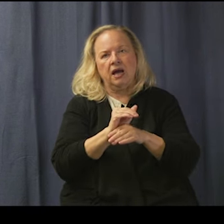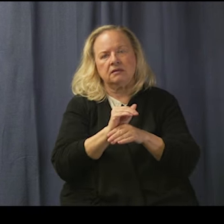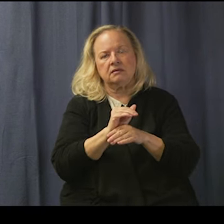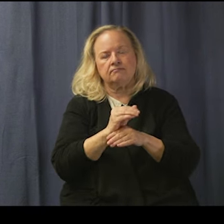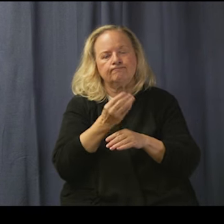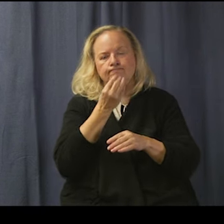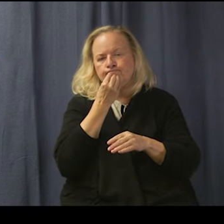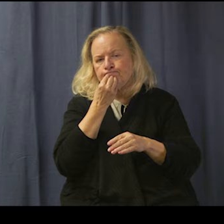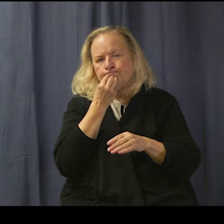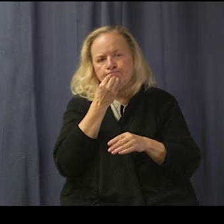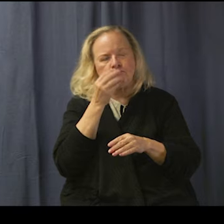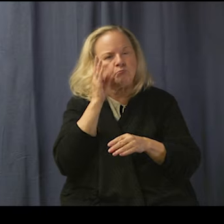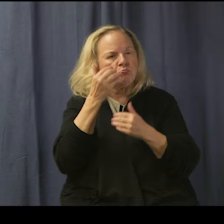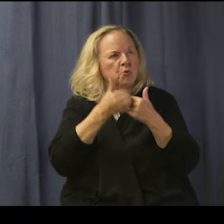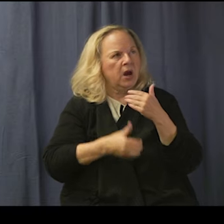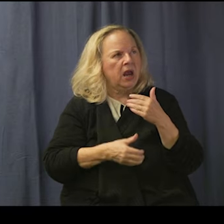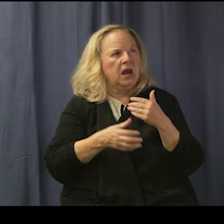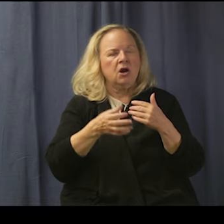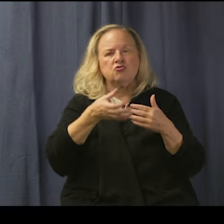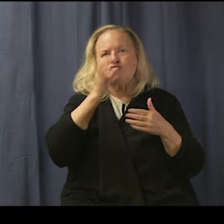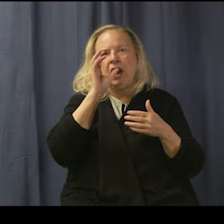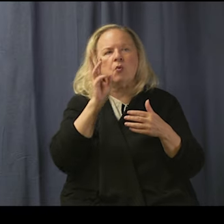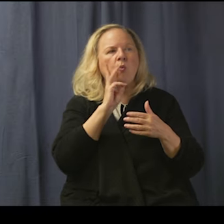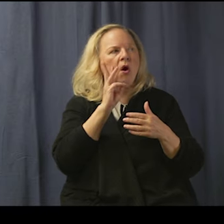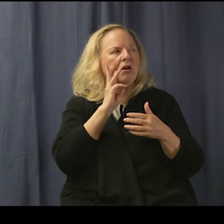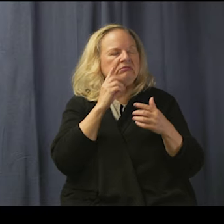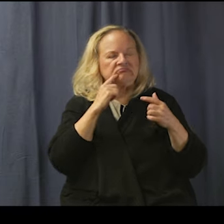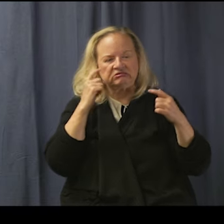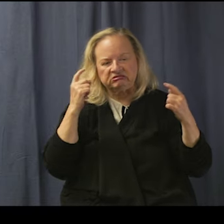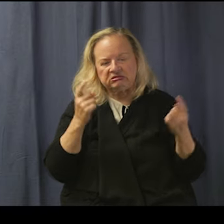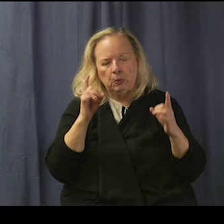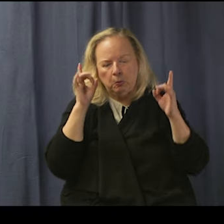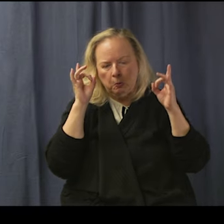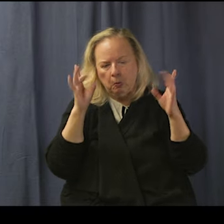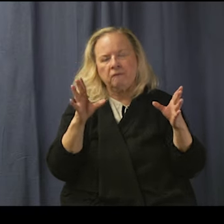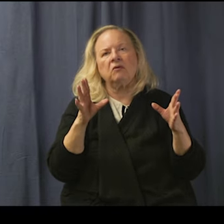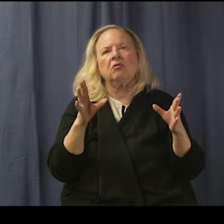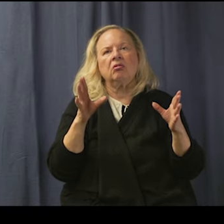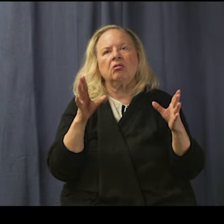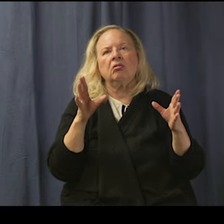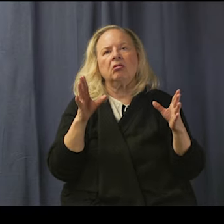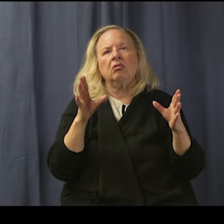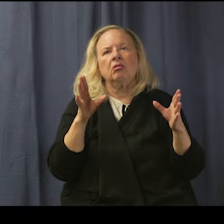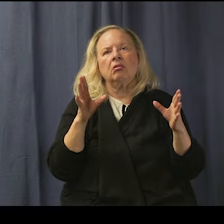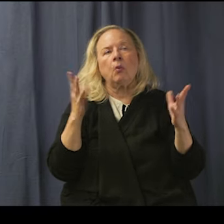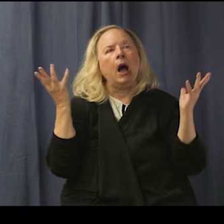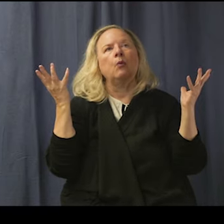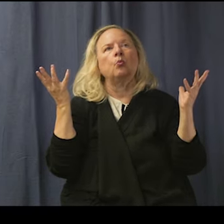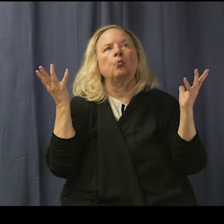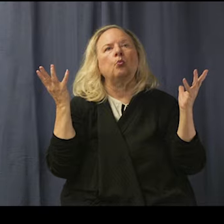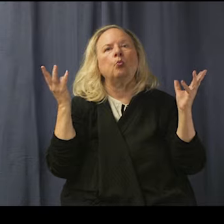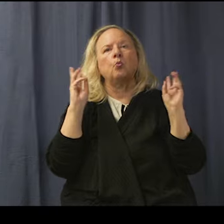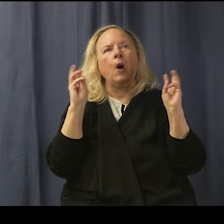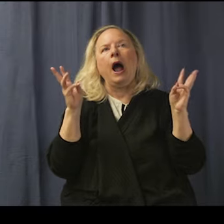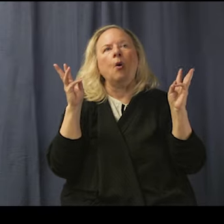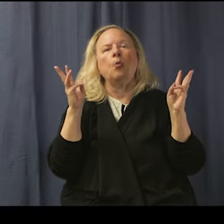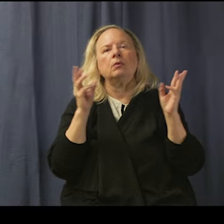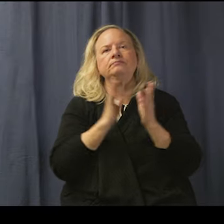neither ate bread or drank water because of all your sins which you sinned in doing wickedly in the sight of the Lord to provoke him to anger. Wow.